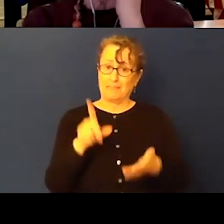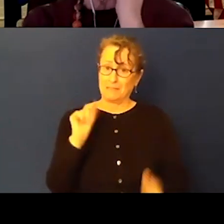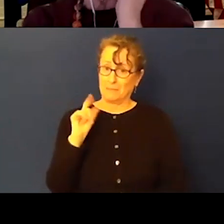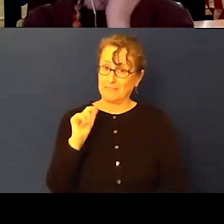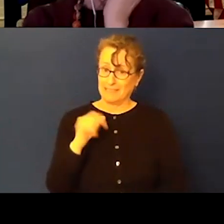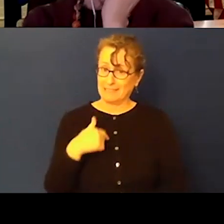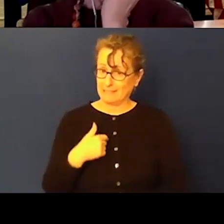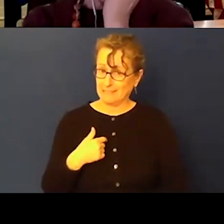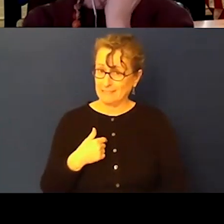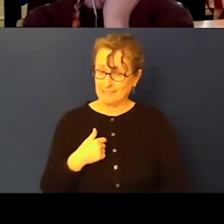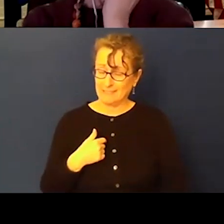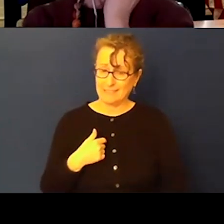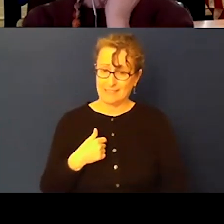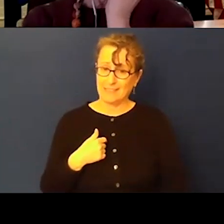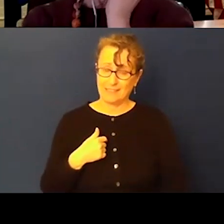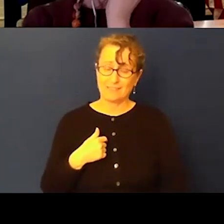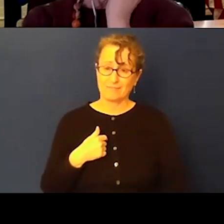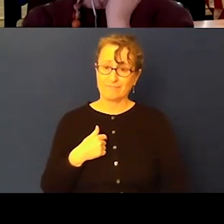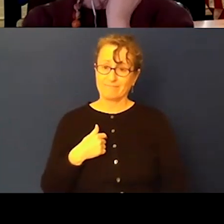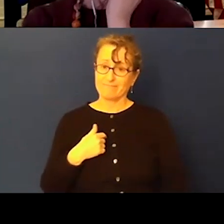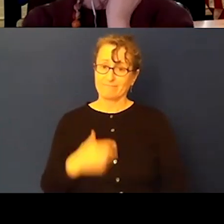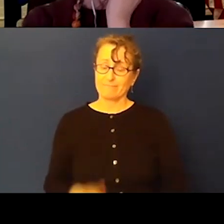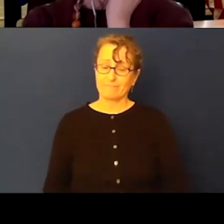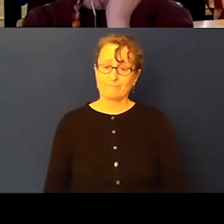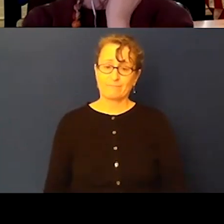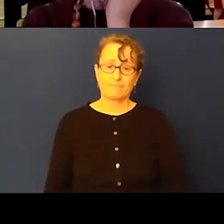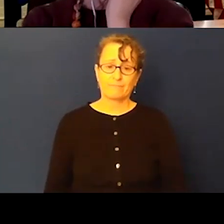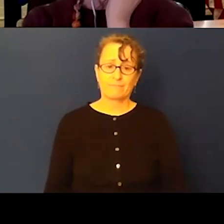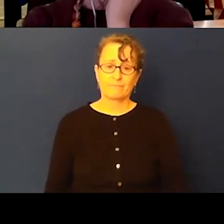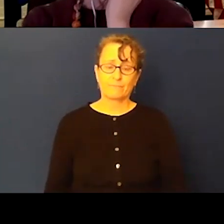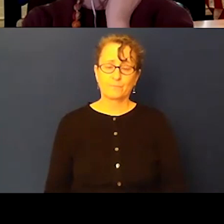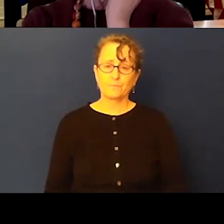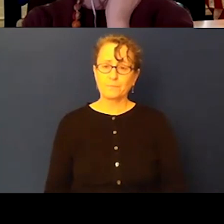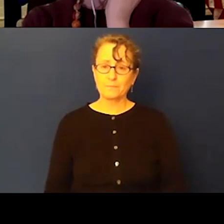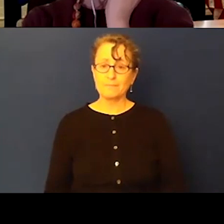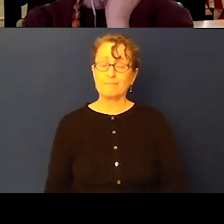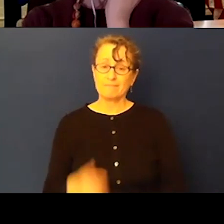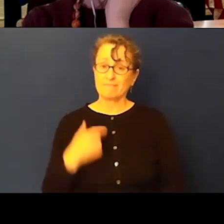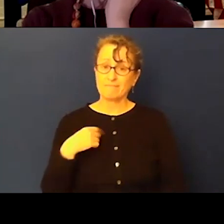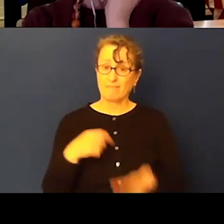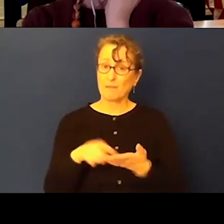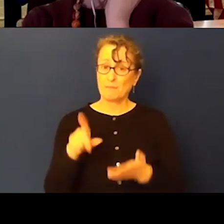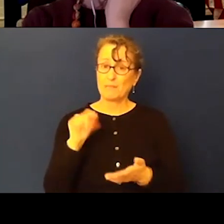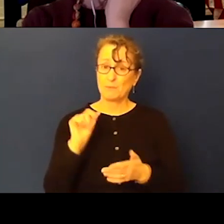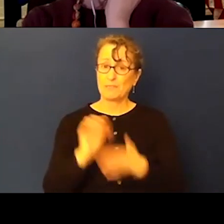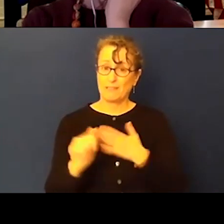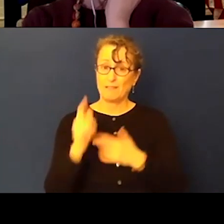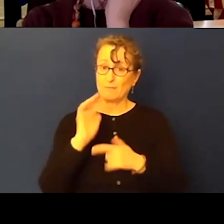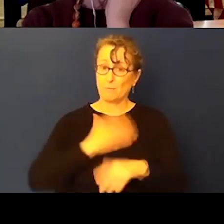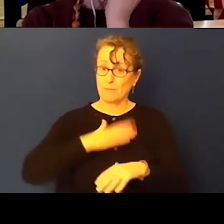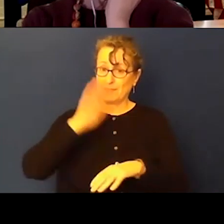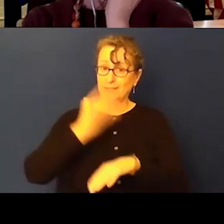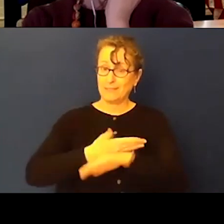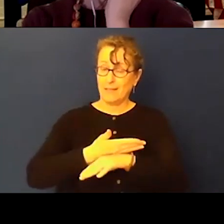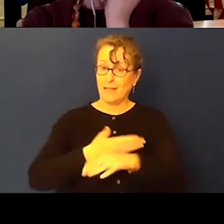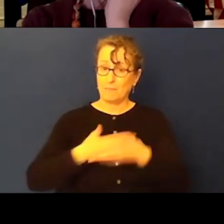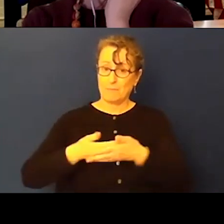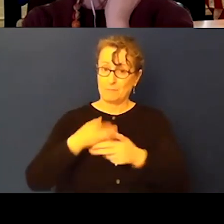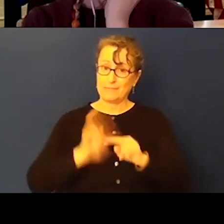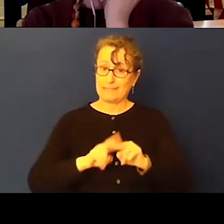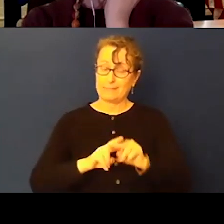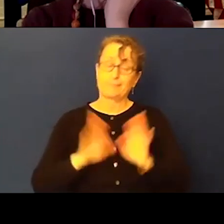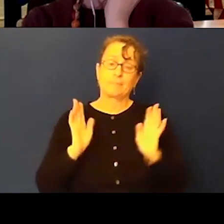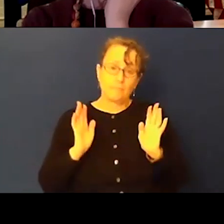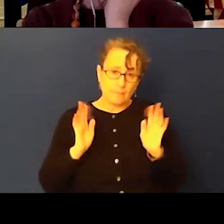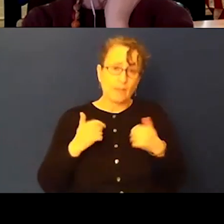typically an hour, at least for childcare for our son. But when you do the math that